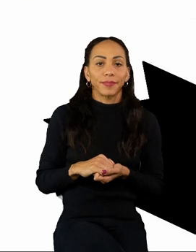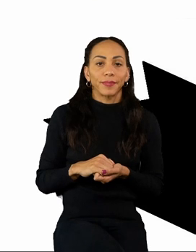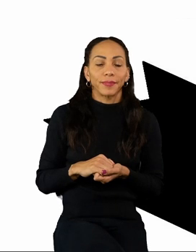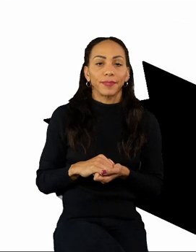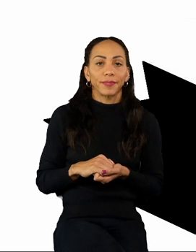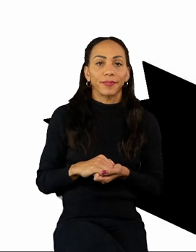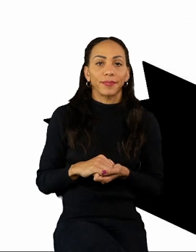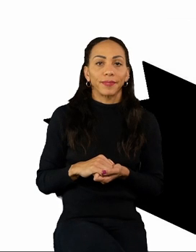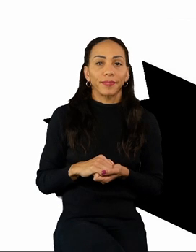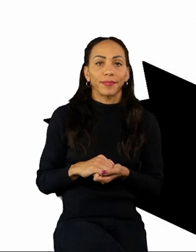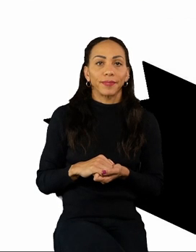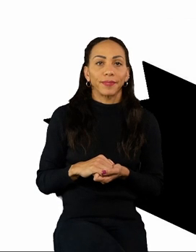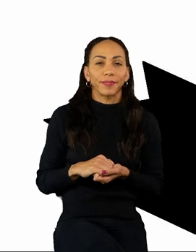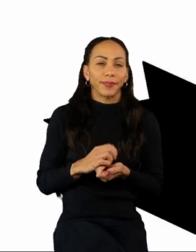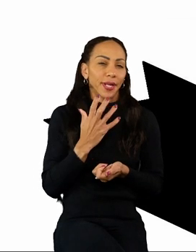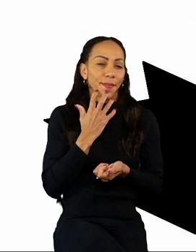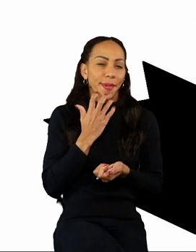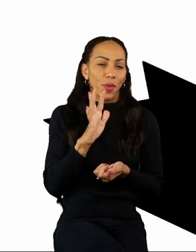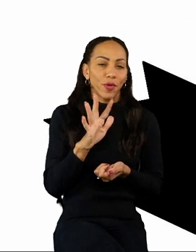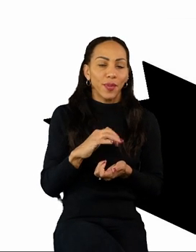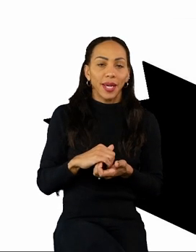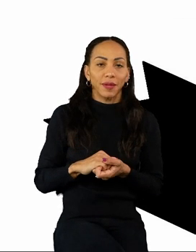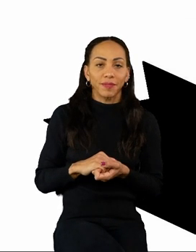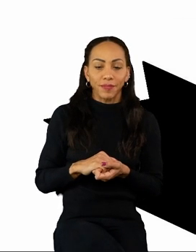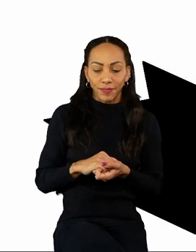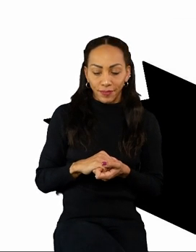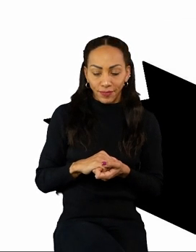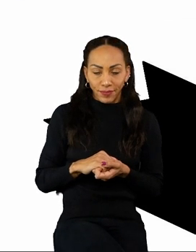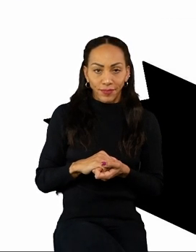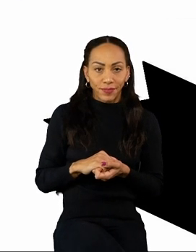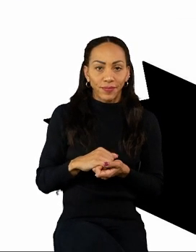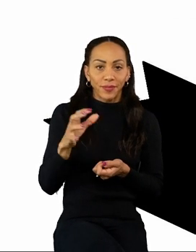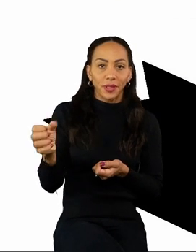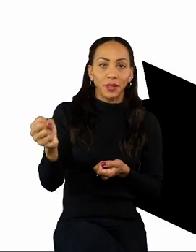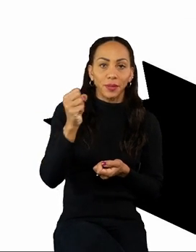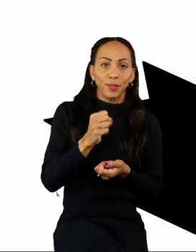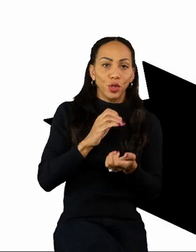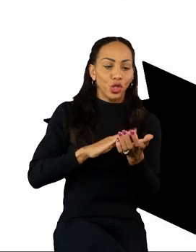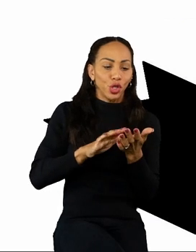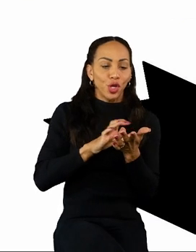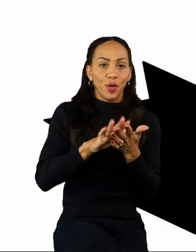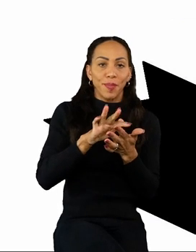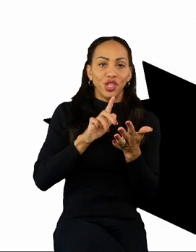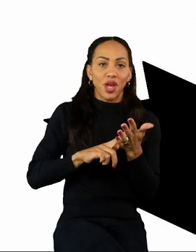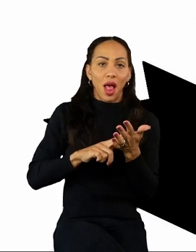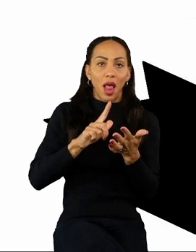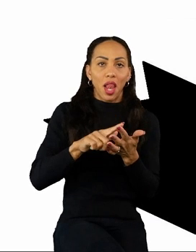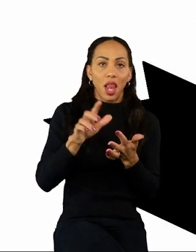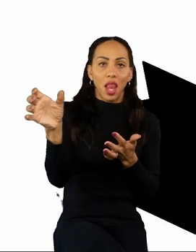Source. We're going to put in Kim and Hannah, and then we're going to put into this one